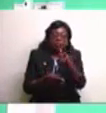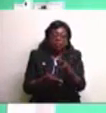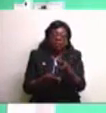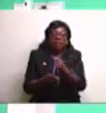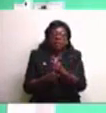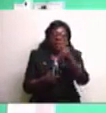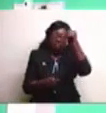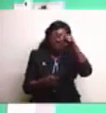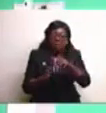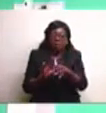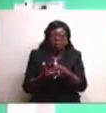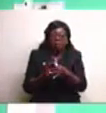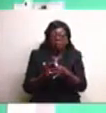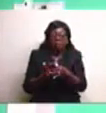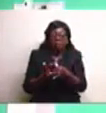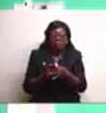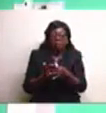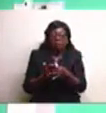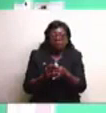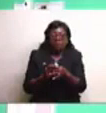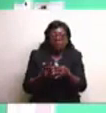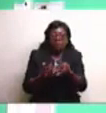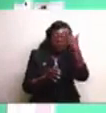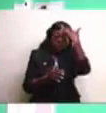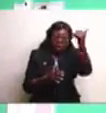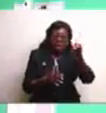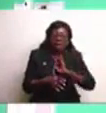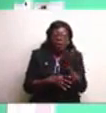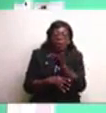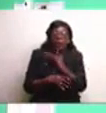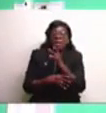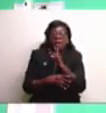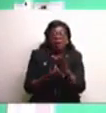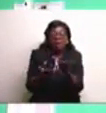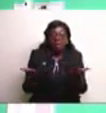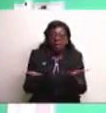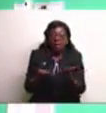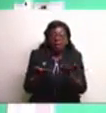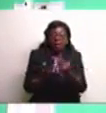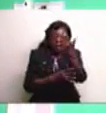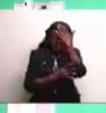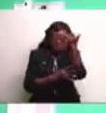reminder in a profound way why we are here and why it is that we do